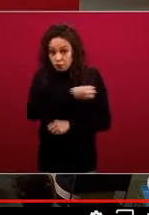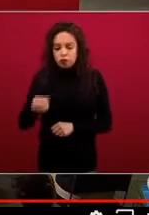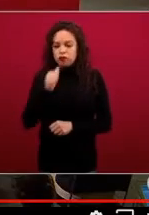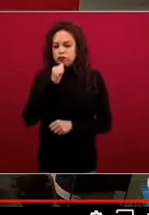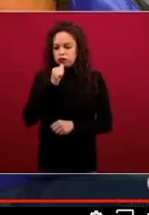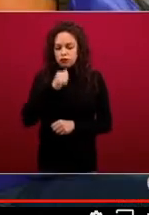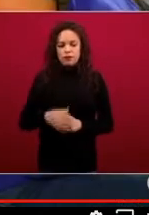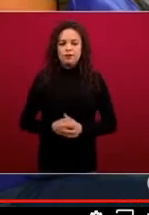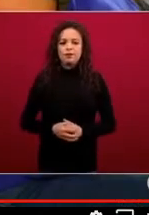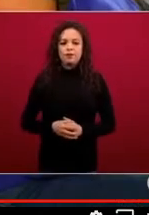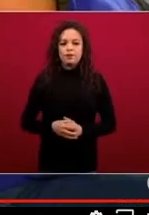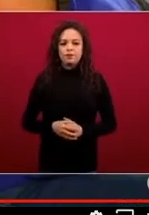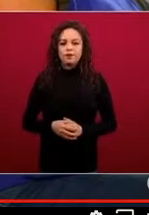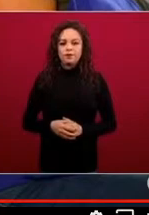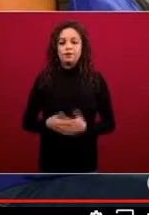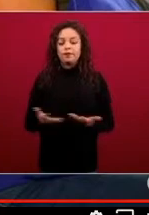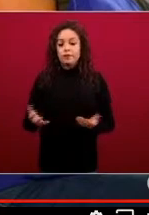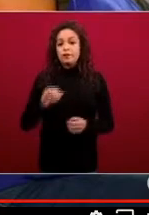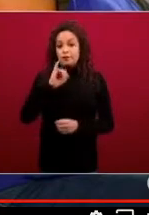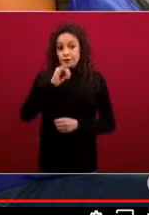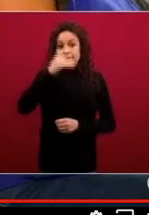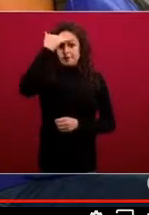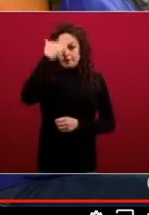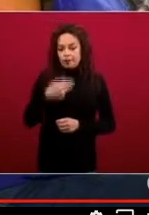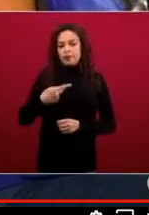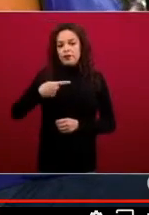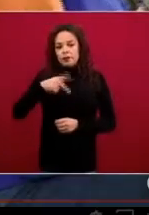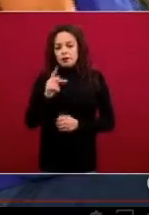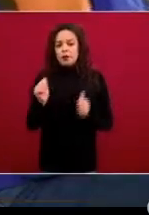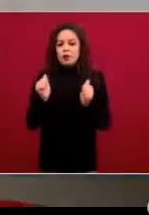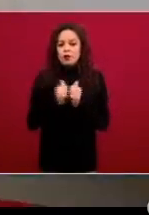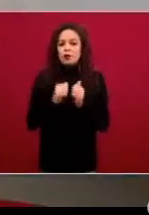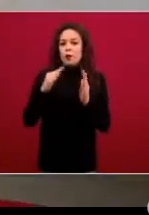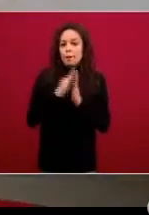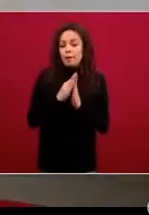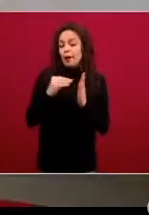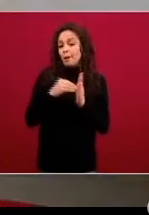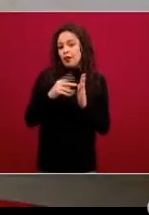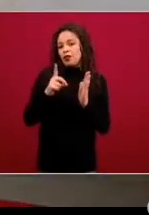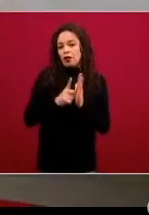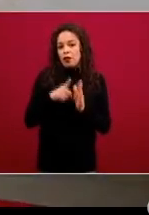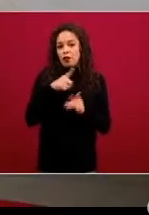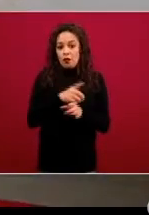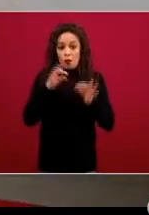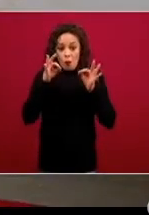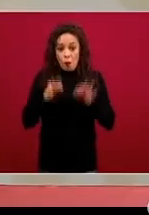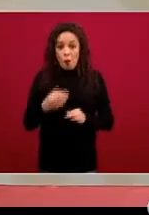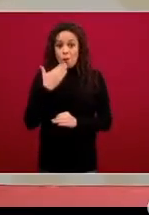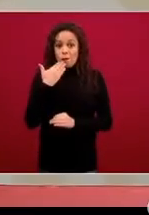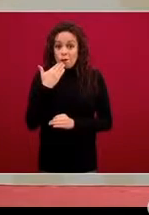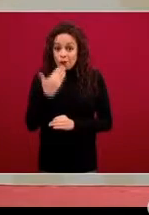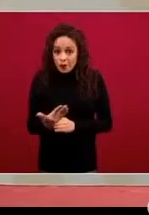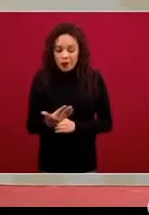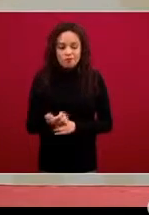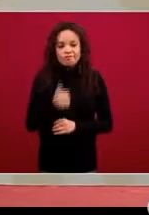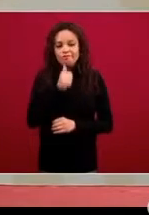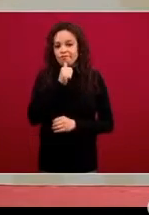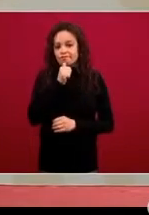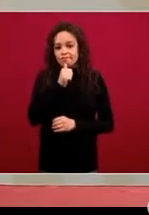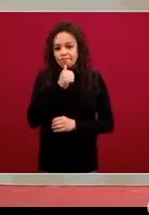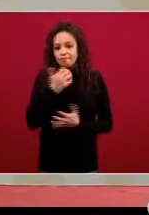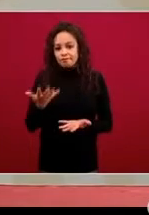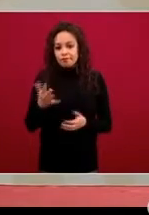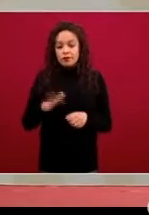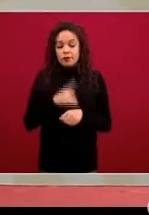with a very efficient mechanism. It was efficient for phase two, but it wasn't efficient to go into